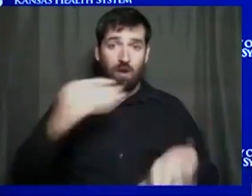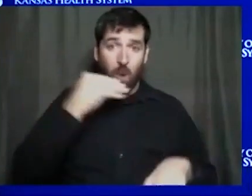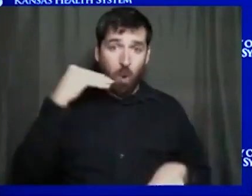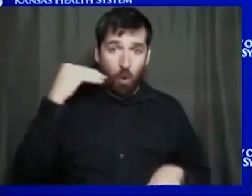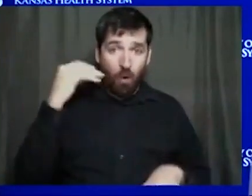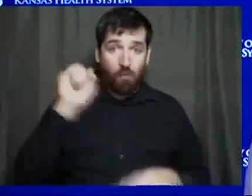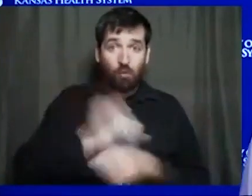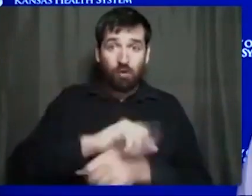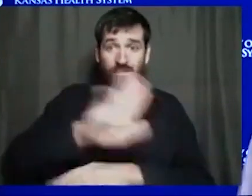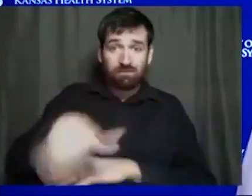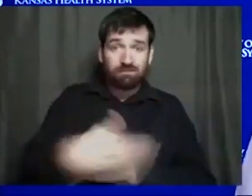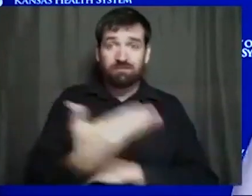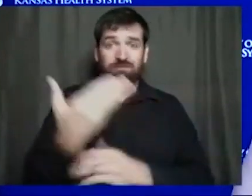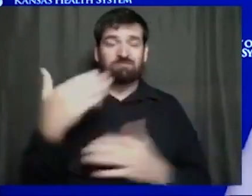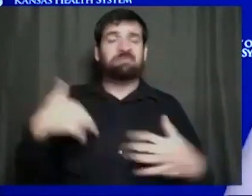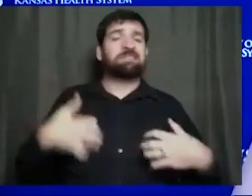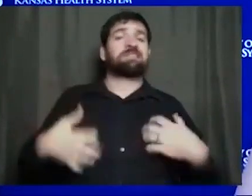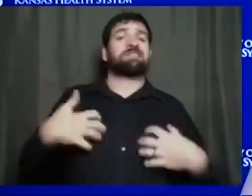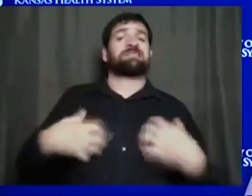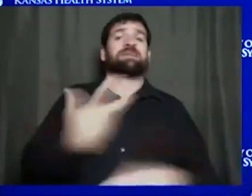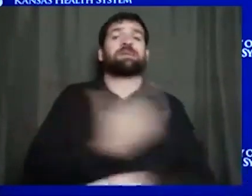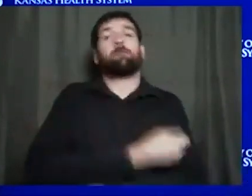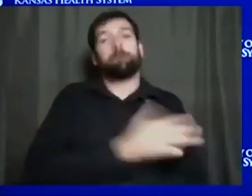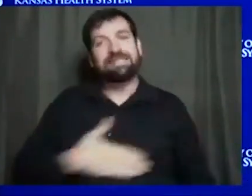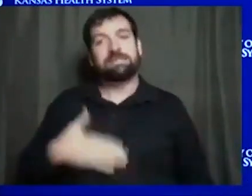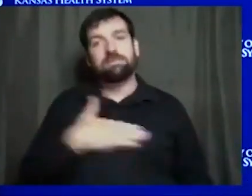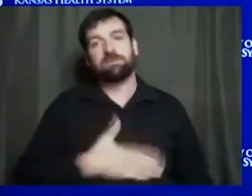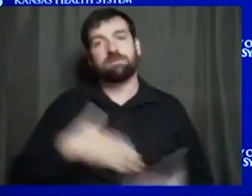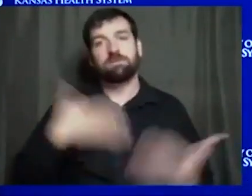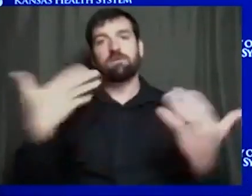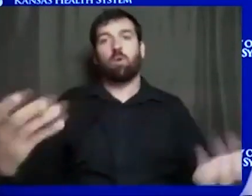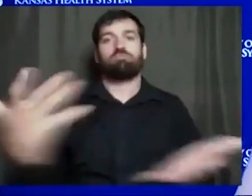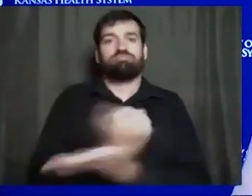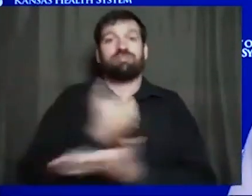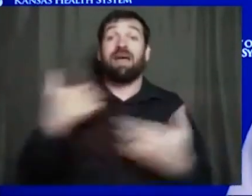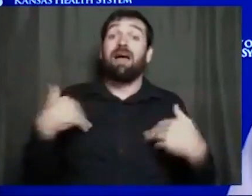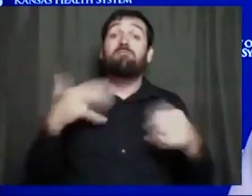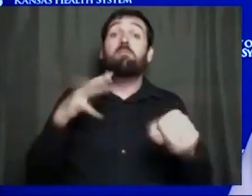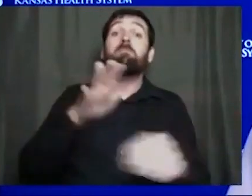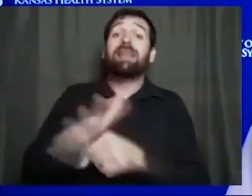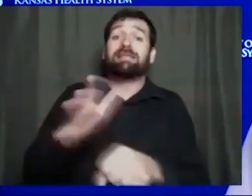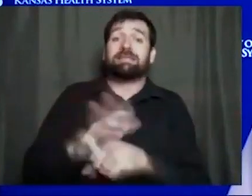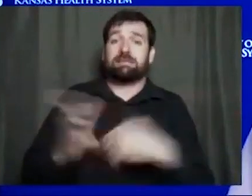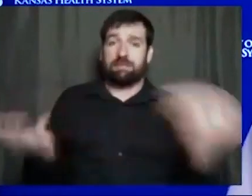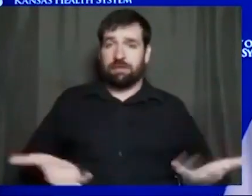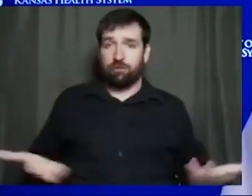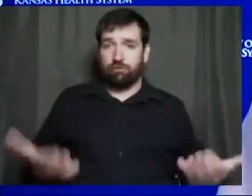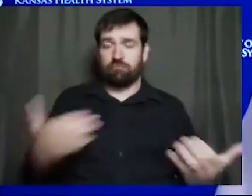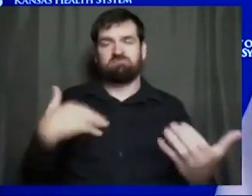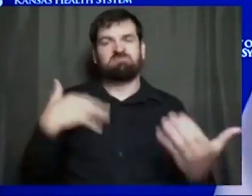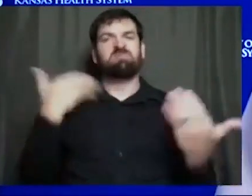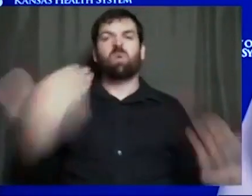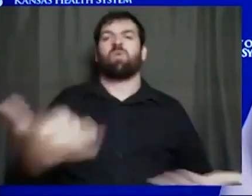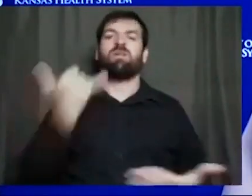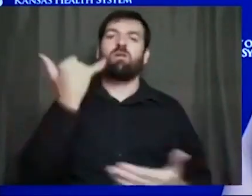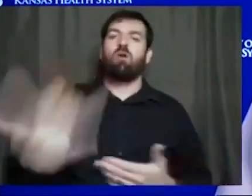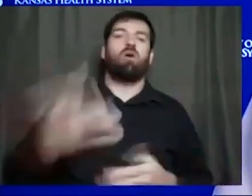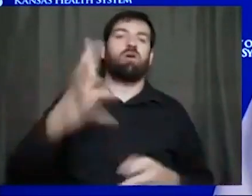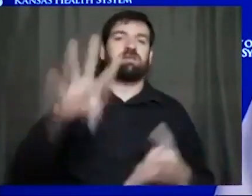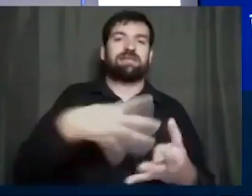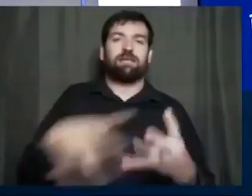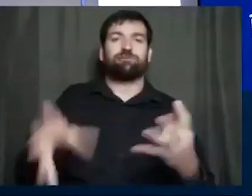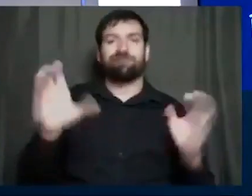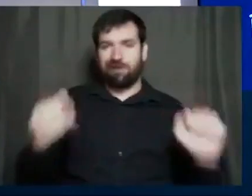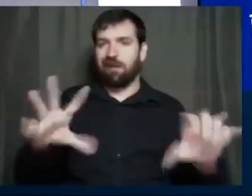vaccine hesitant, please go get your vaccine today. We have plenty here at the health system as well. Go ahead and call, get scheduled, and we can get you vaccinated.